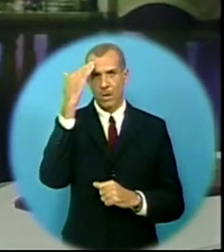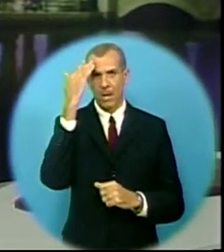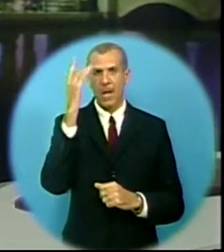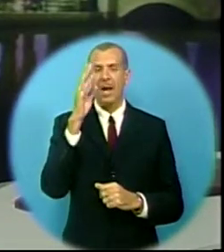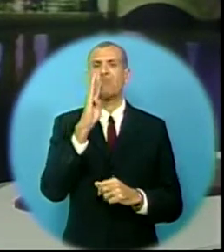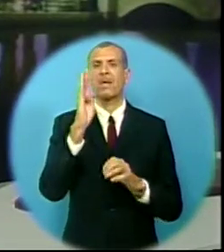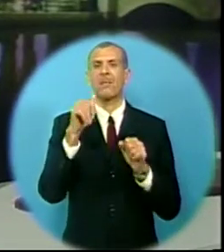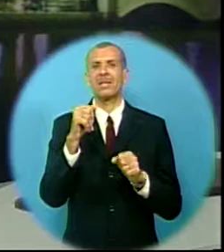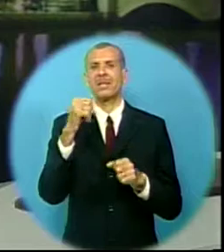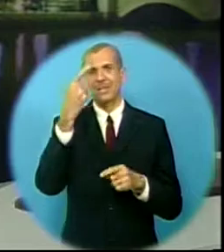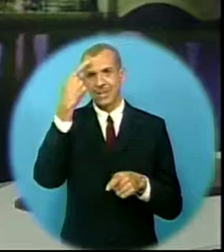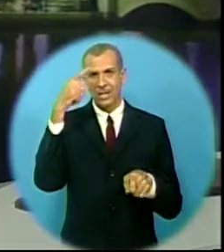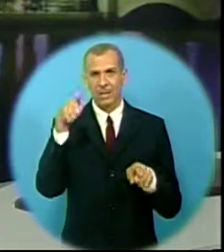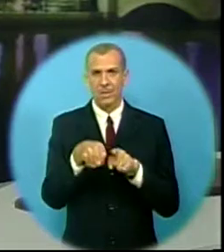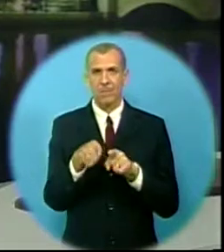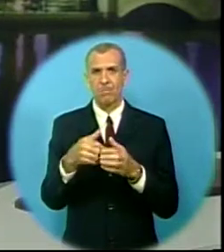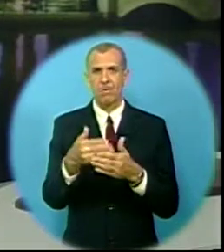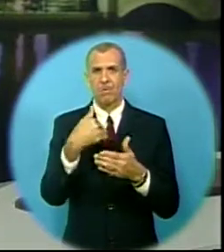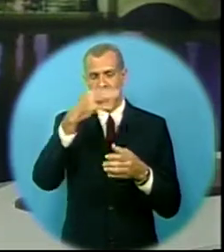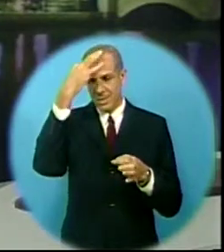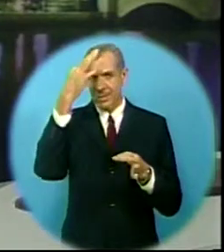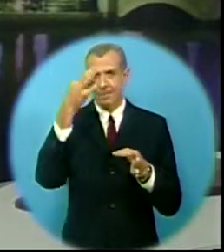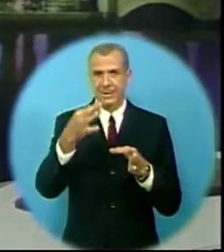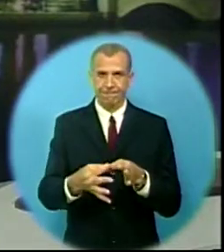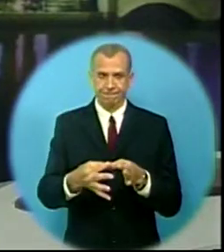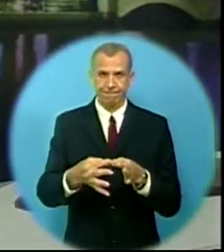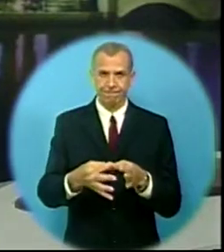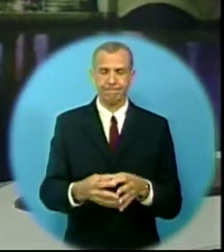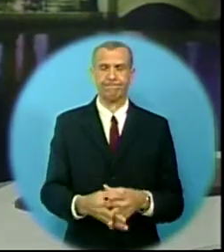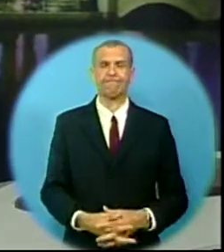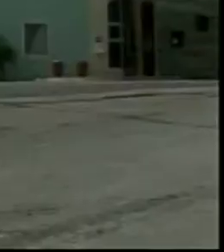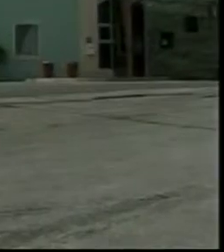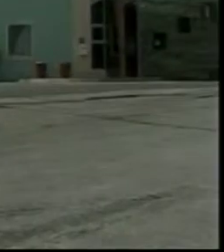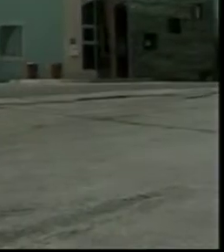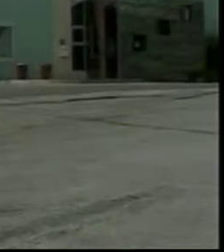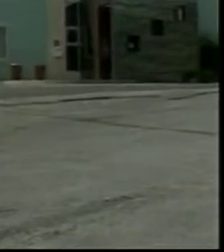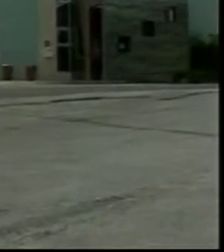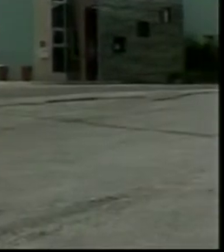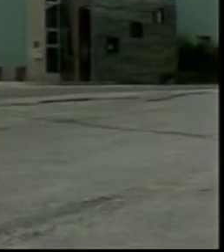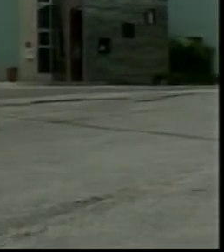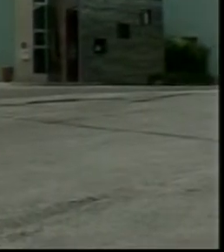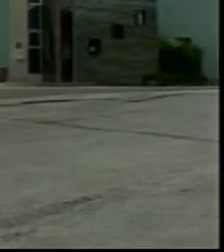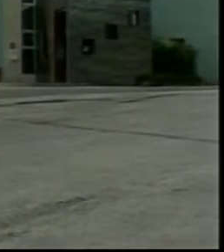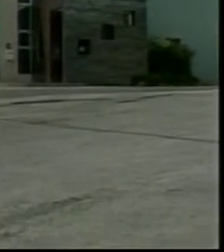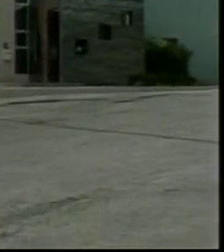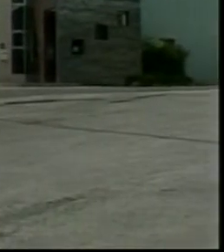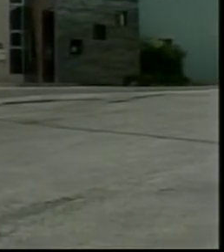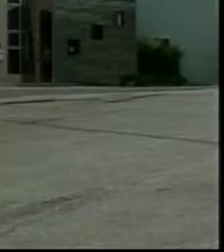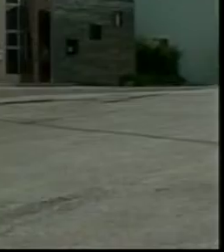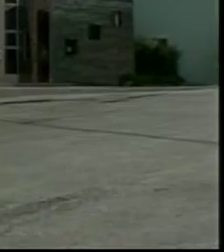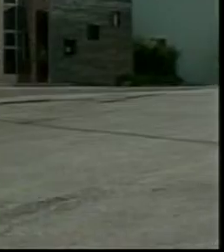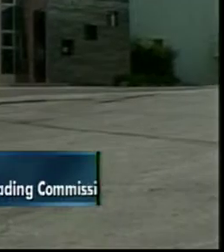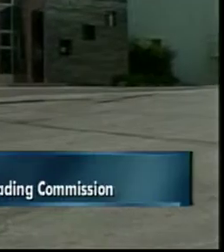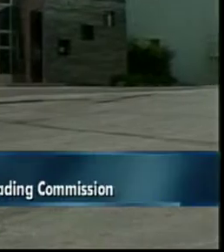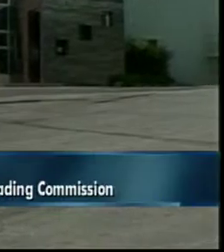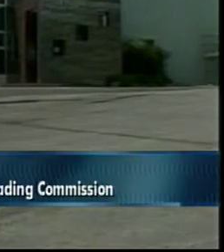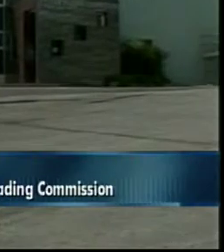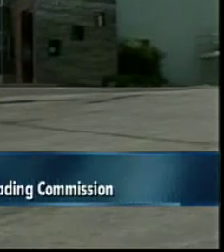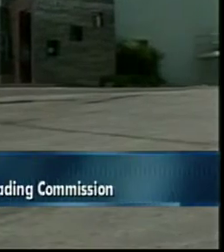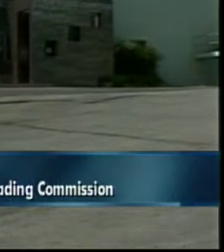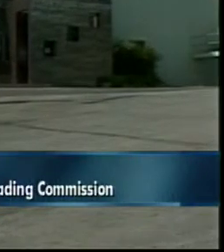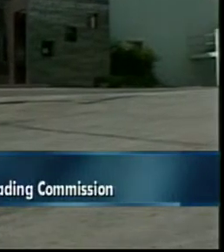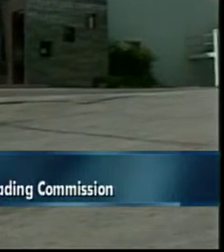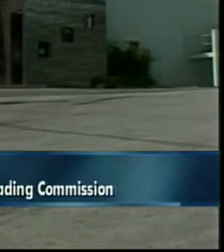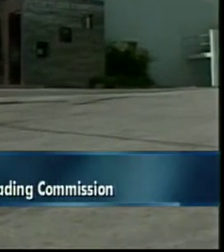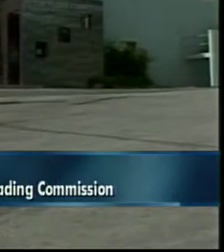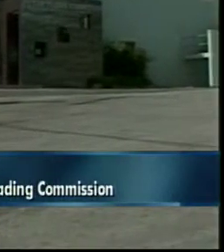and be able to consent before a decision is made. This was done on Friday, November the 14th. A letter